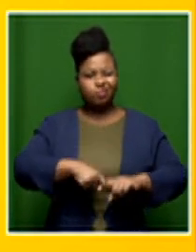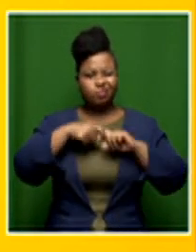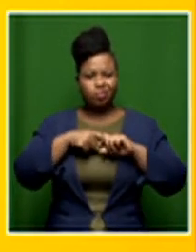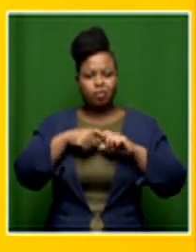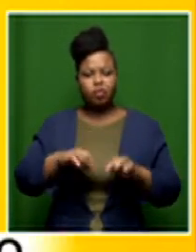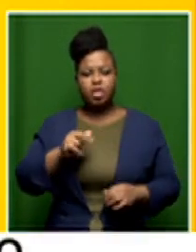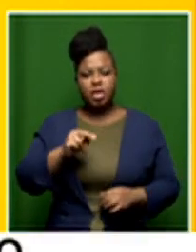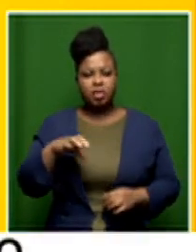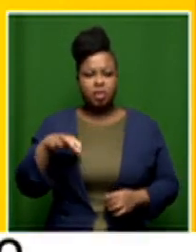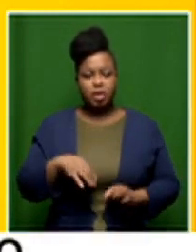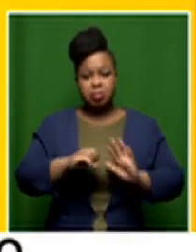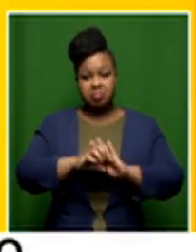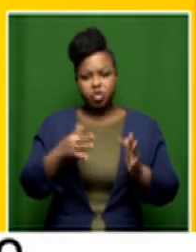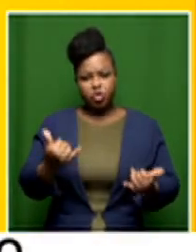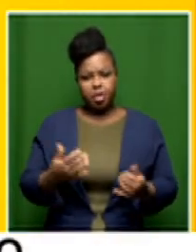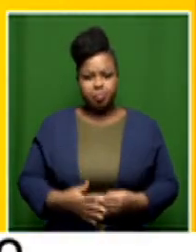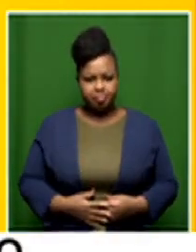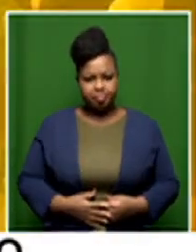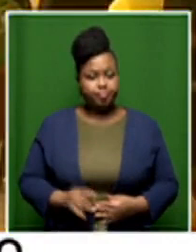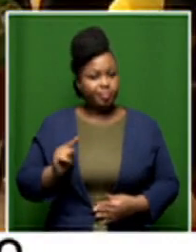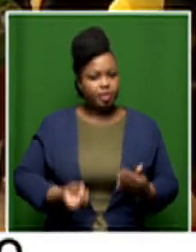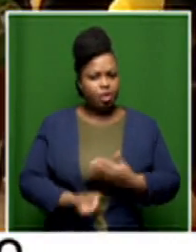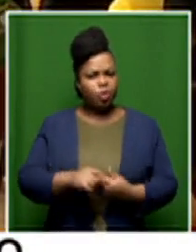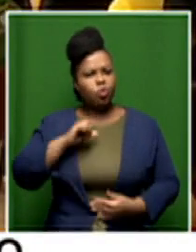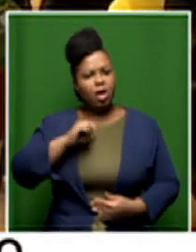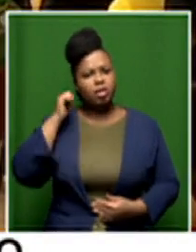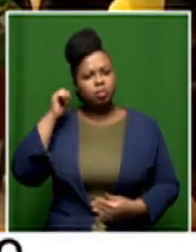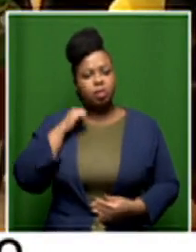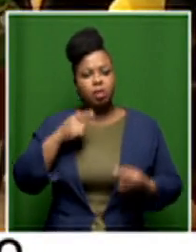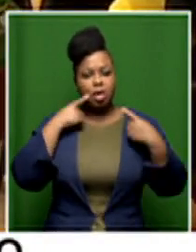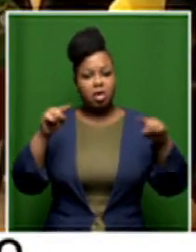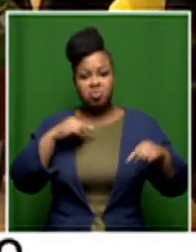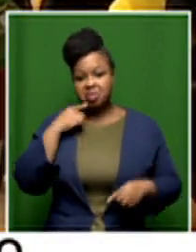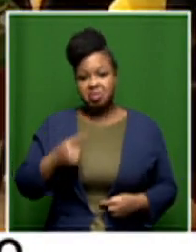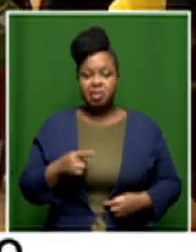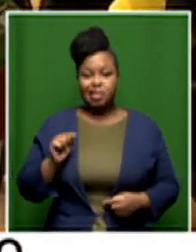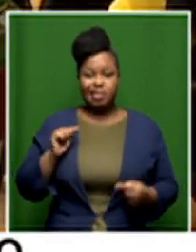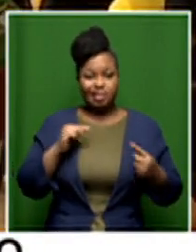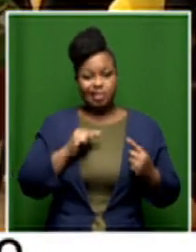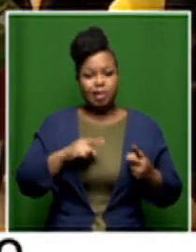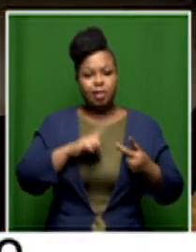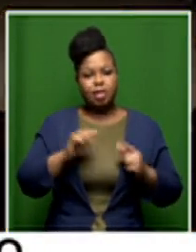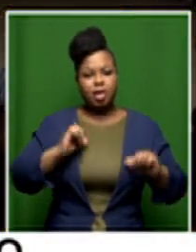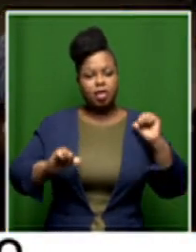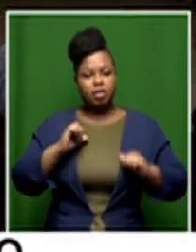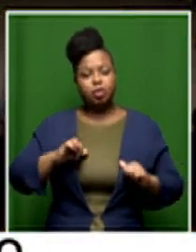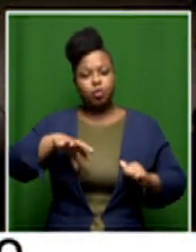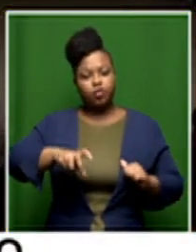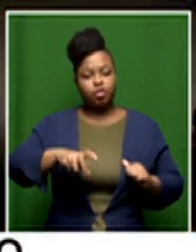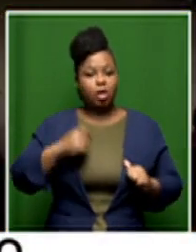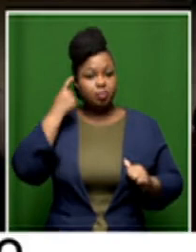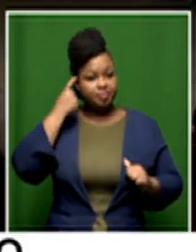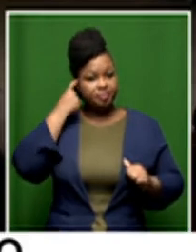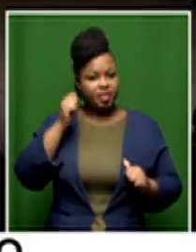suspension from the ANC in a media briefing today. Now, this follows yesterday's announcement that both he and the acting provincial secretary of